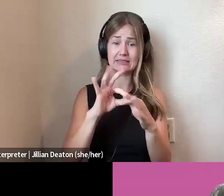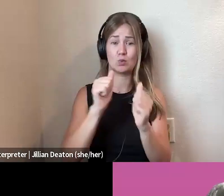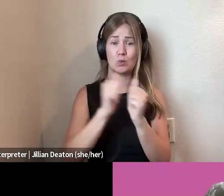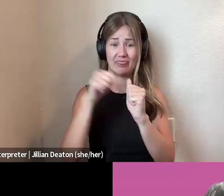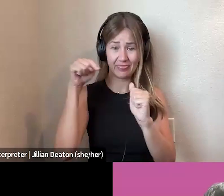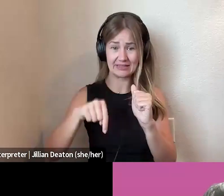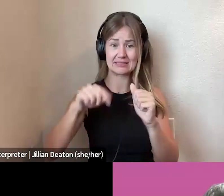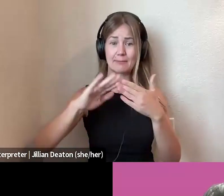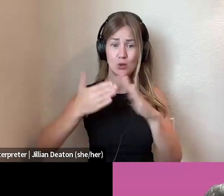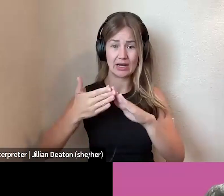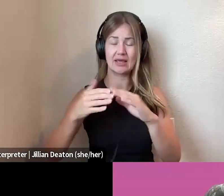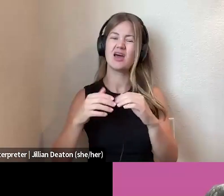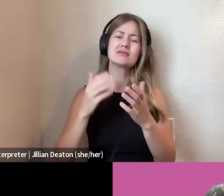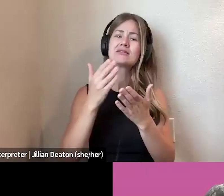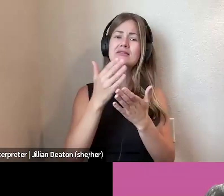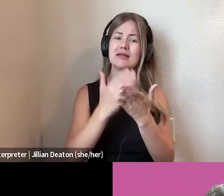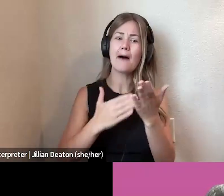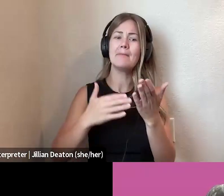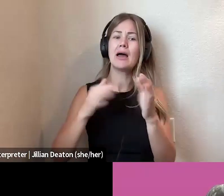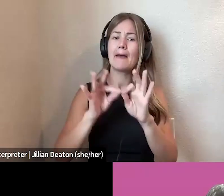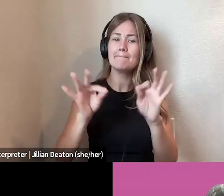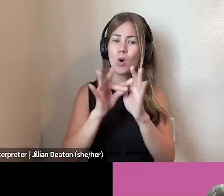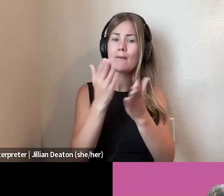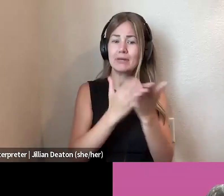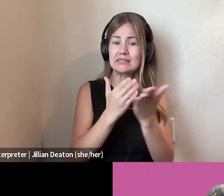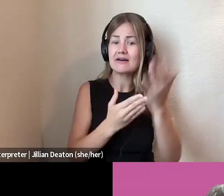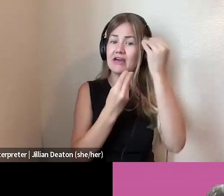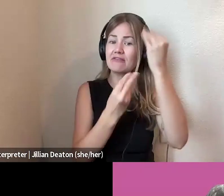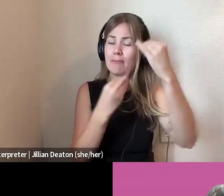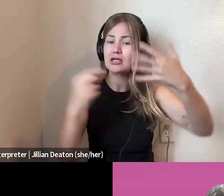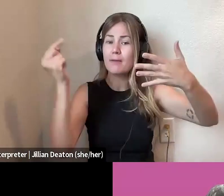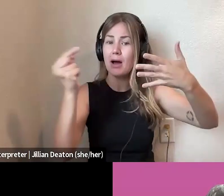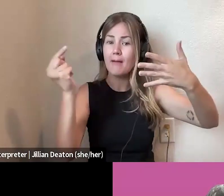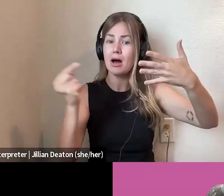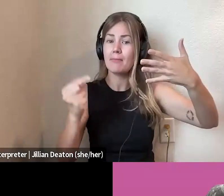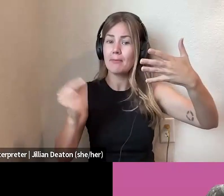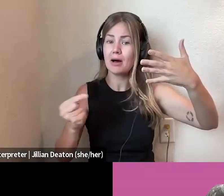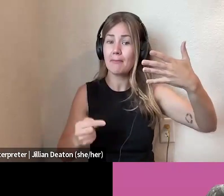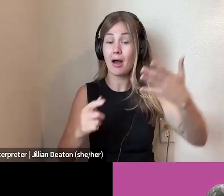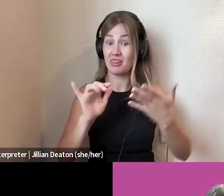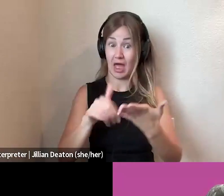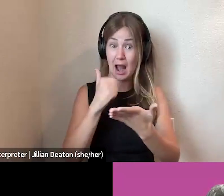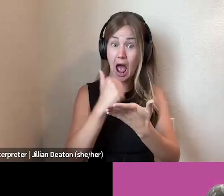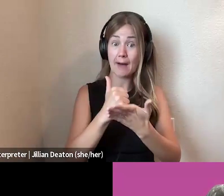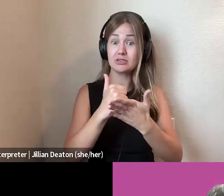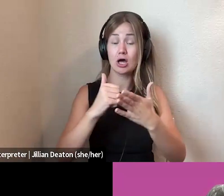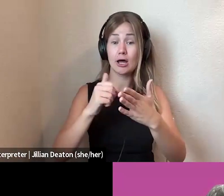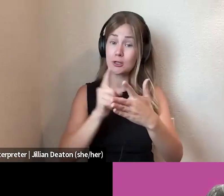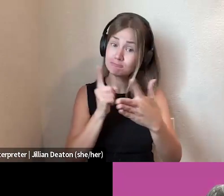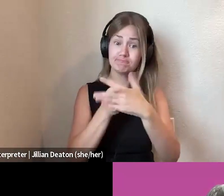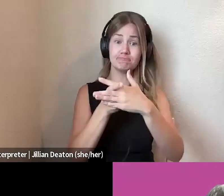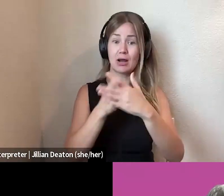that sometimes communicate, okay, like this is serious. We've got some signals